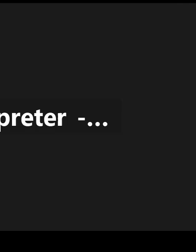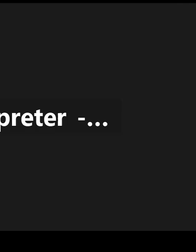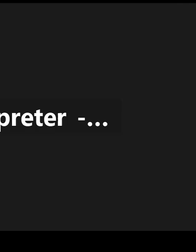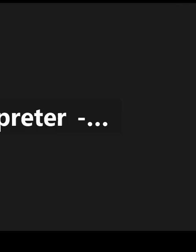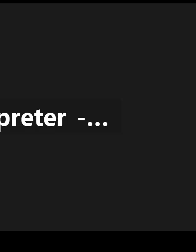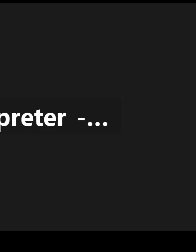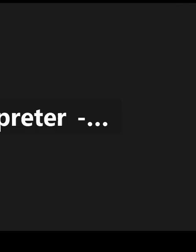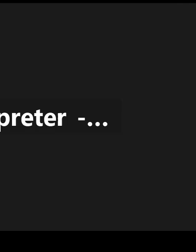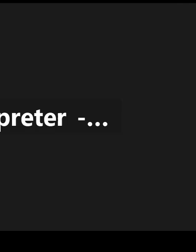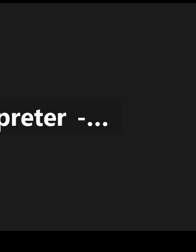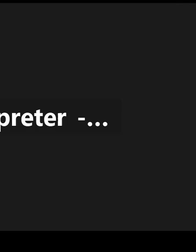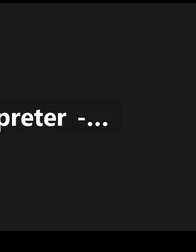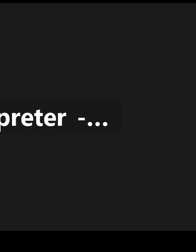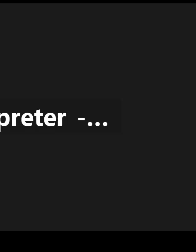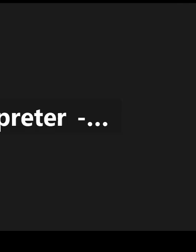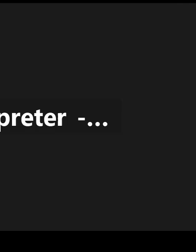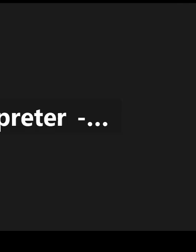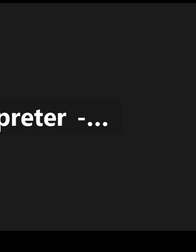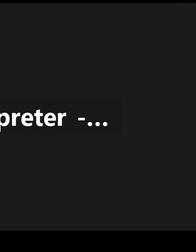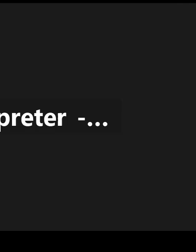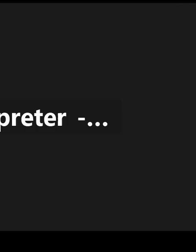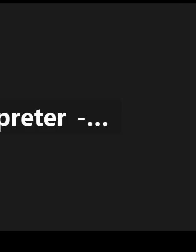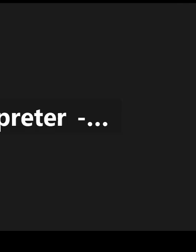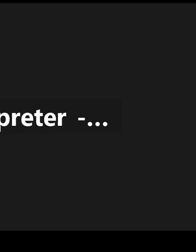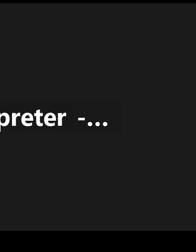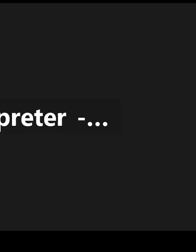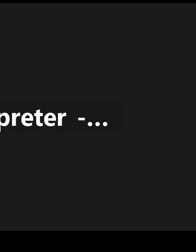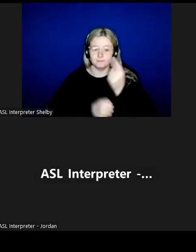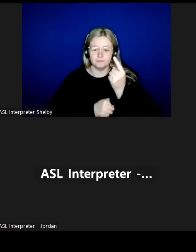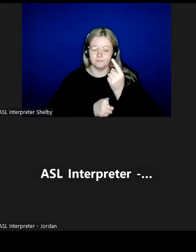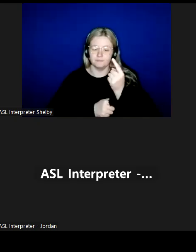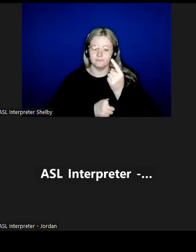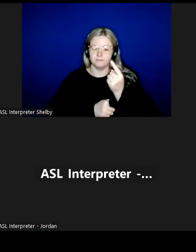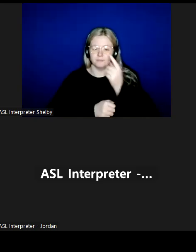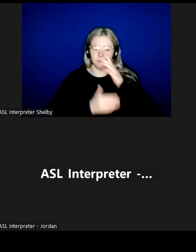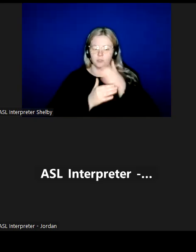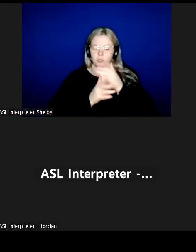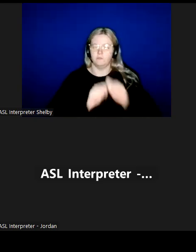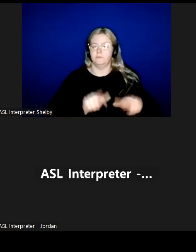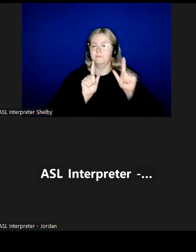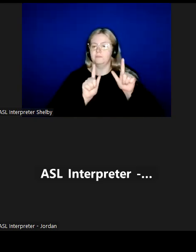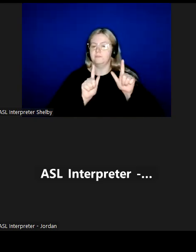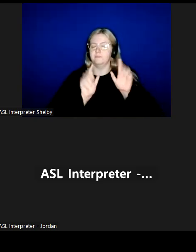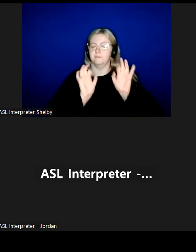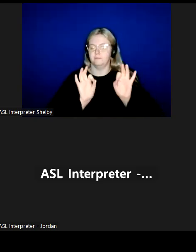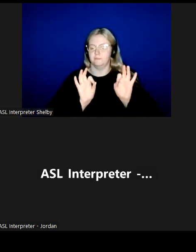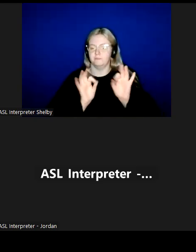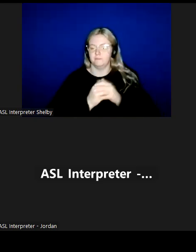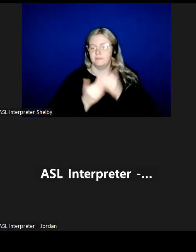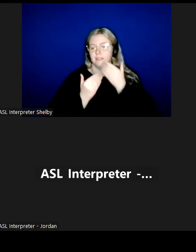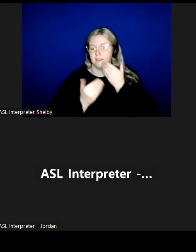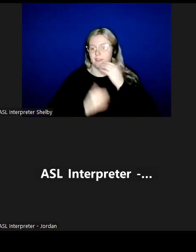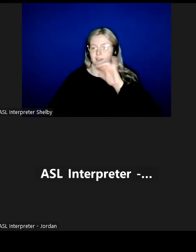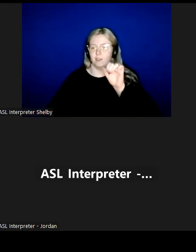Hi, everyone. Just give me a second and I will bring my screen up. Hopefully that happens seamlessly. Thank you,